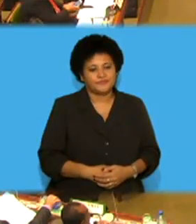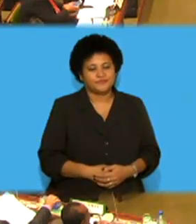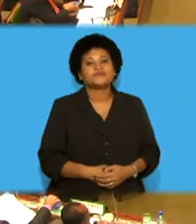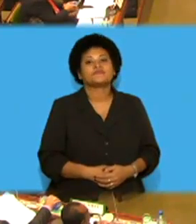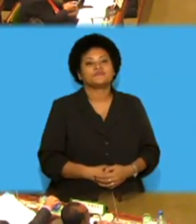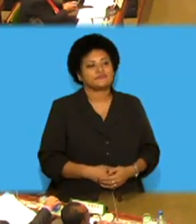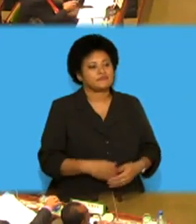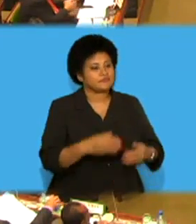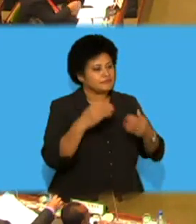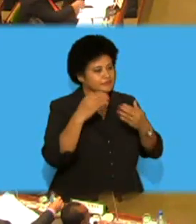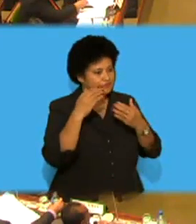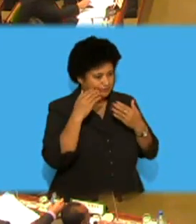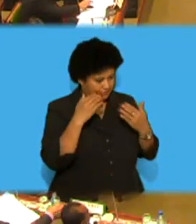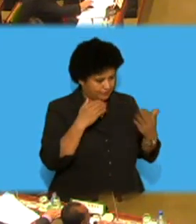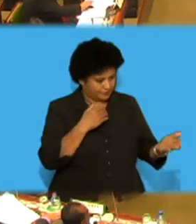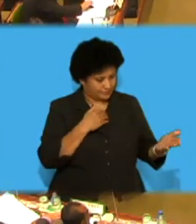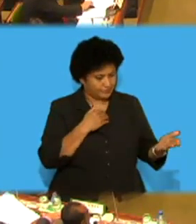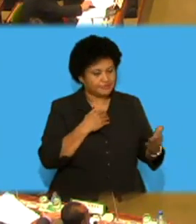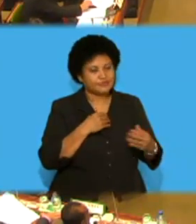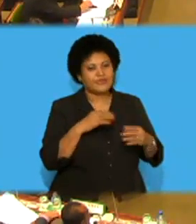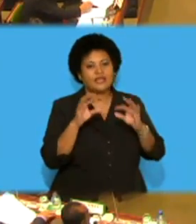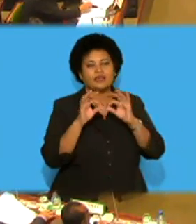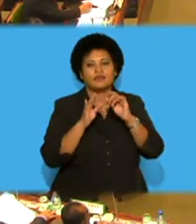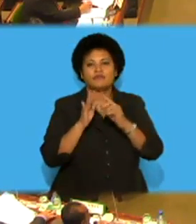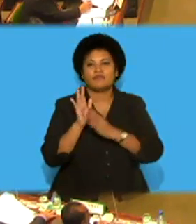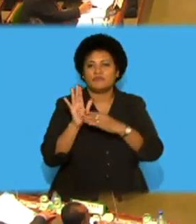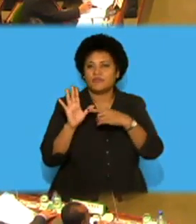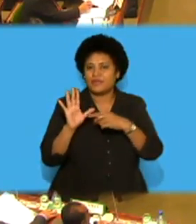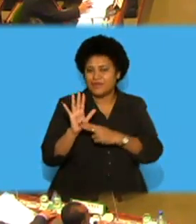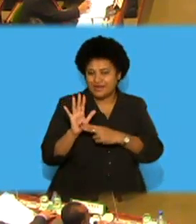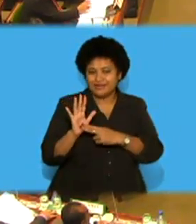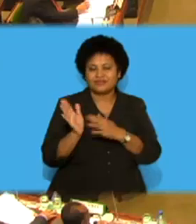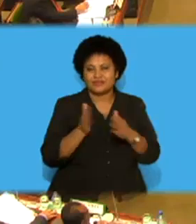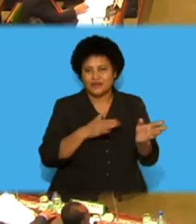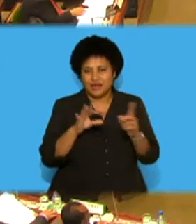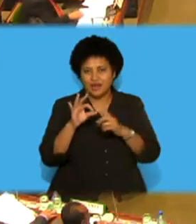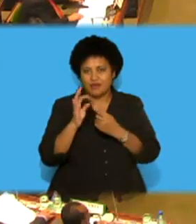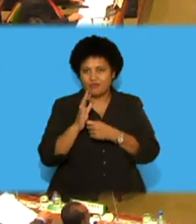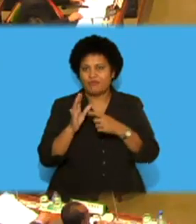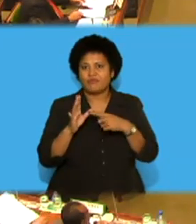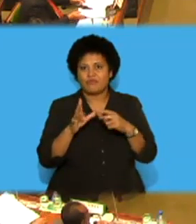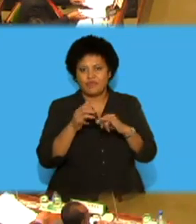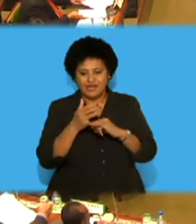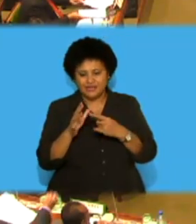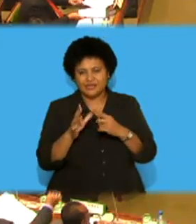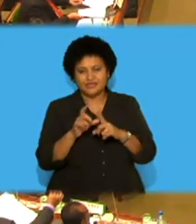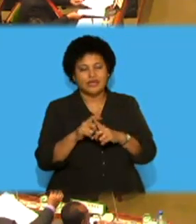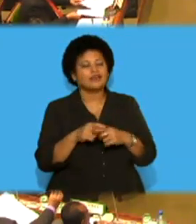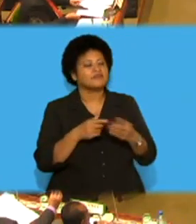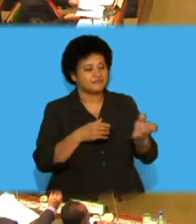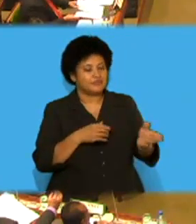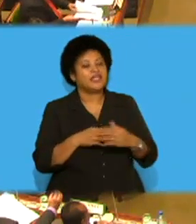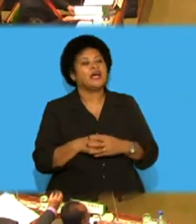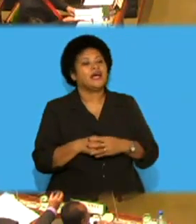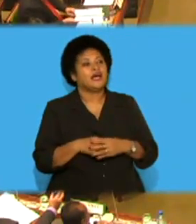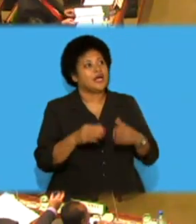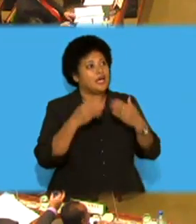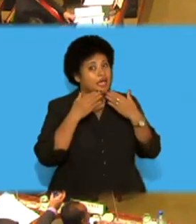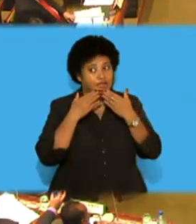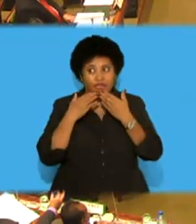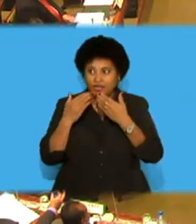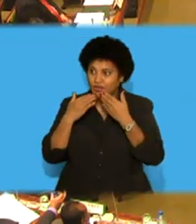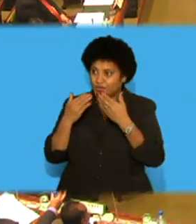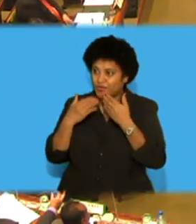Professor Biman Prasad. Thank you, Madam Speaker. It's quite hilarious that the Minister of Economy